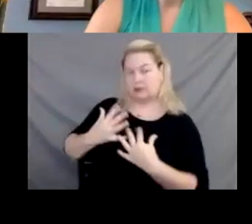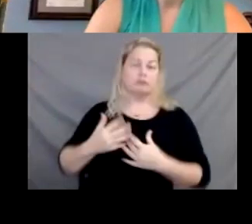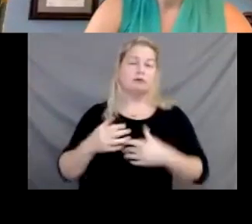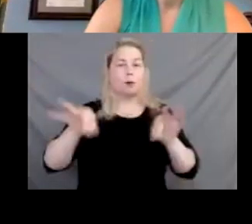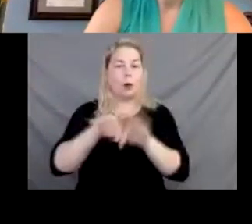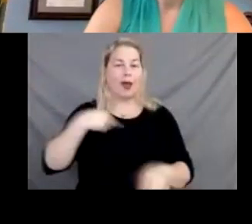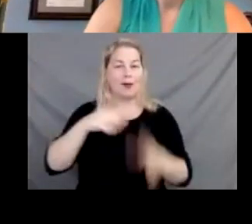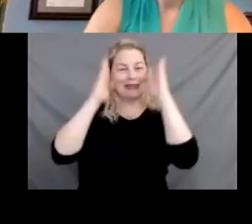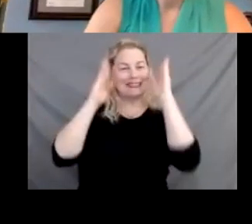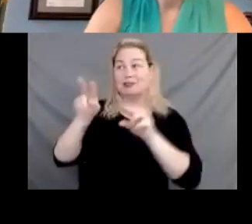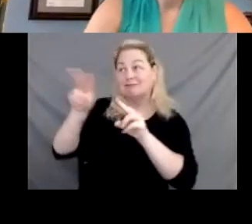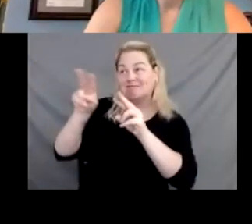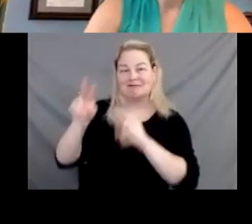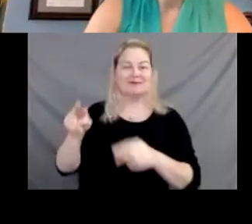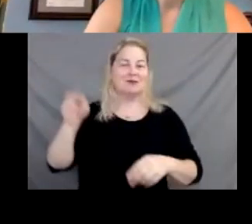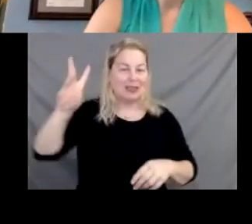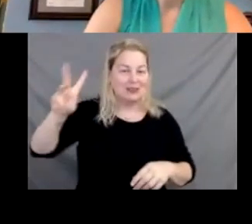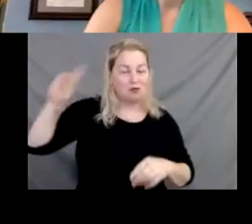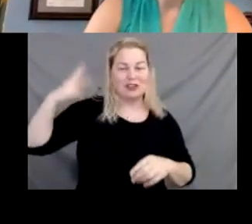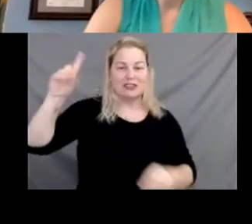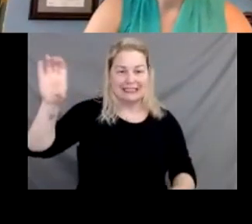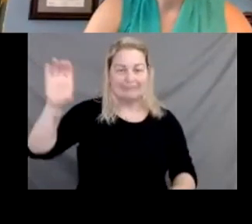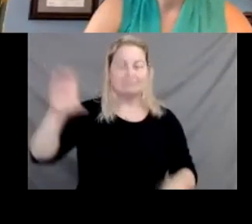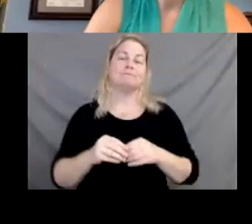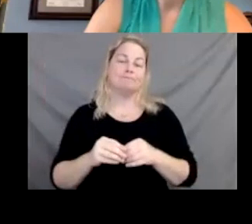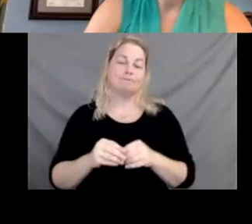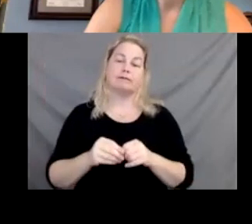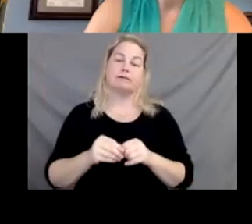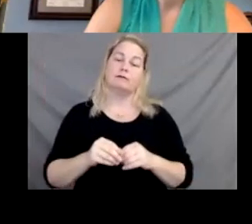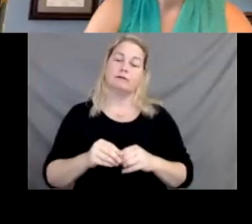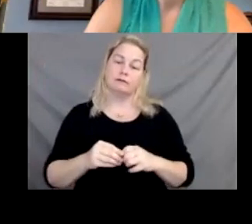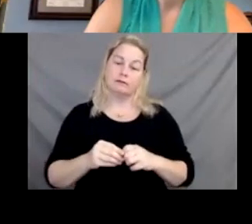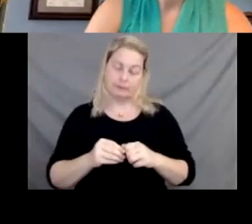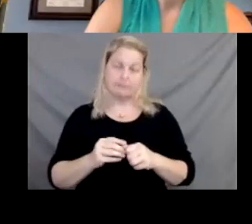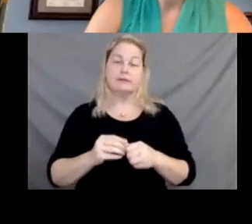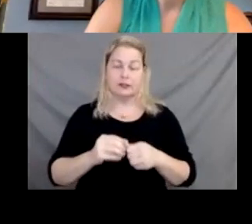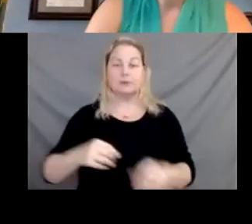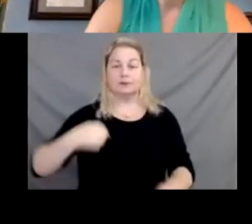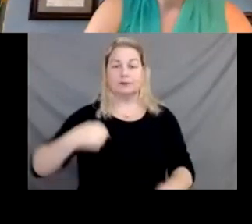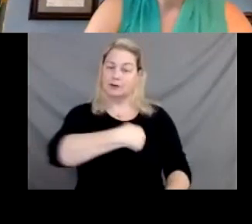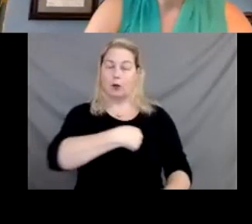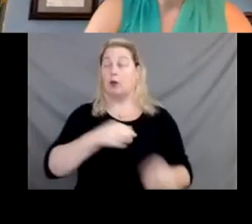and still keeping these important items in mind and ready to respond to them.